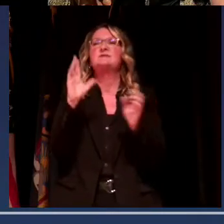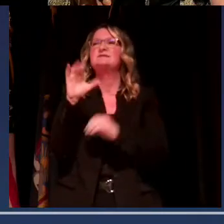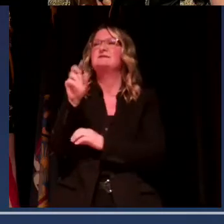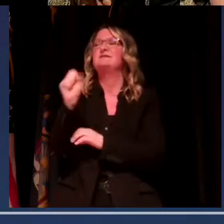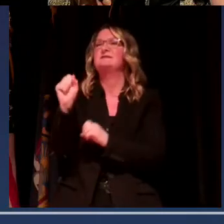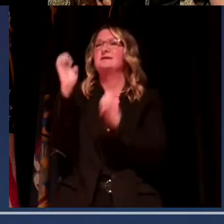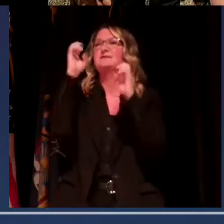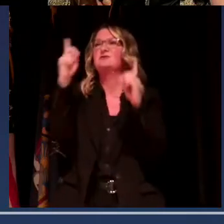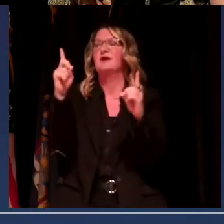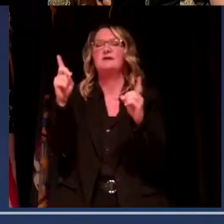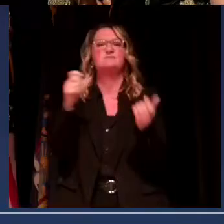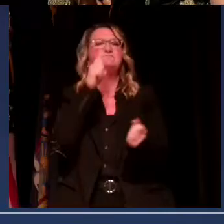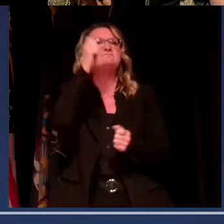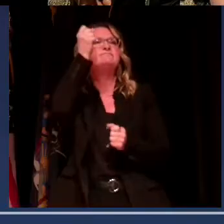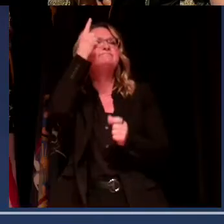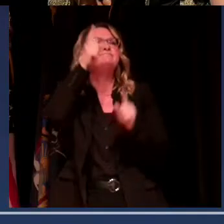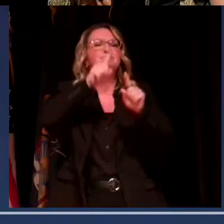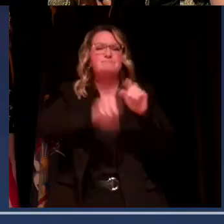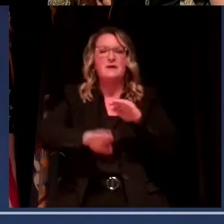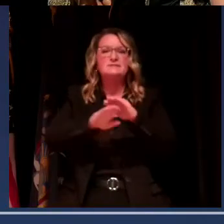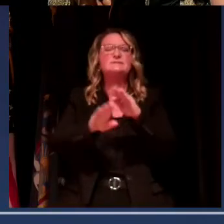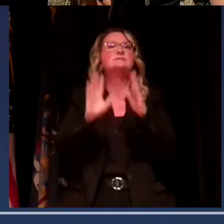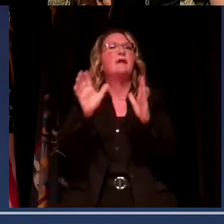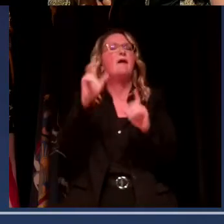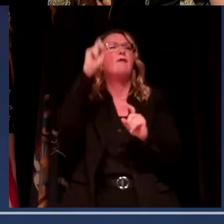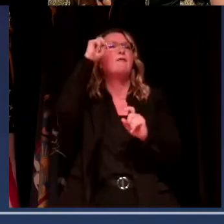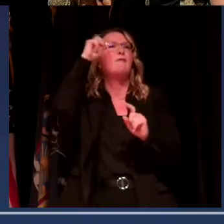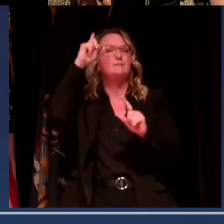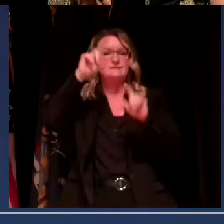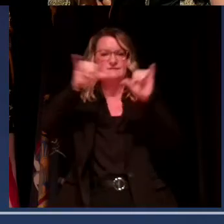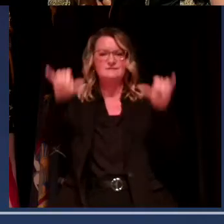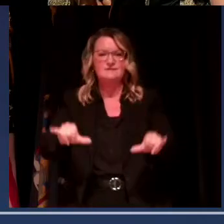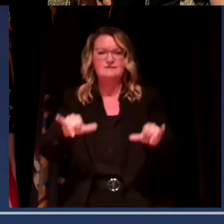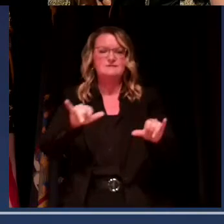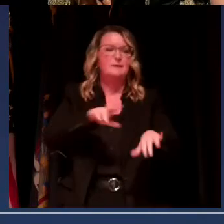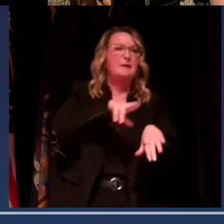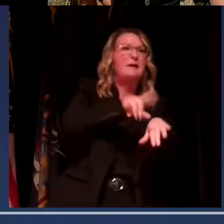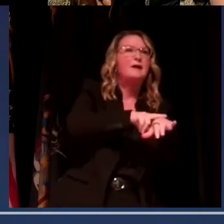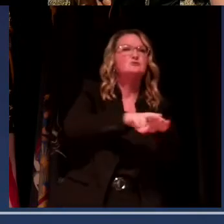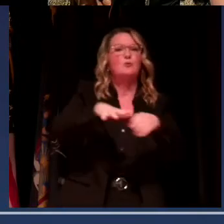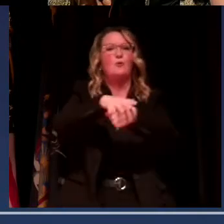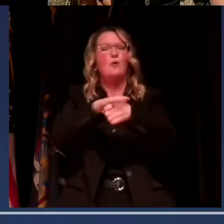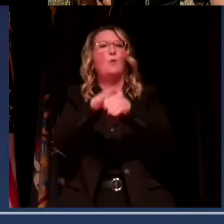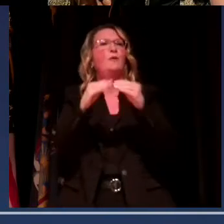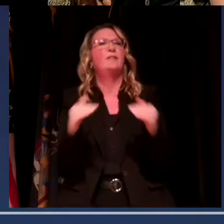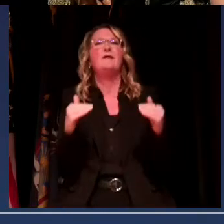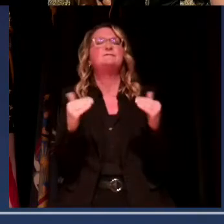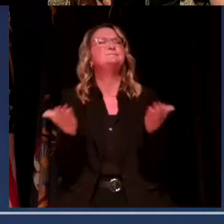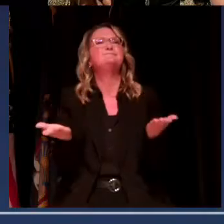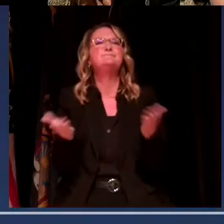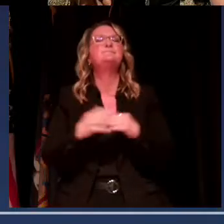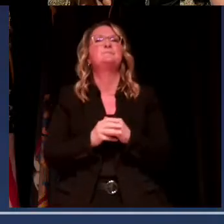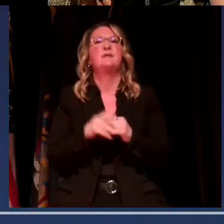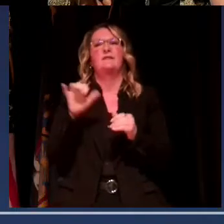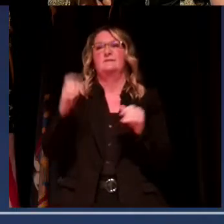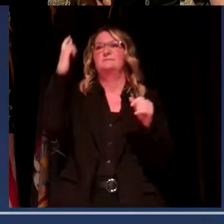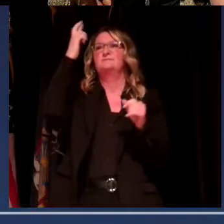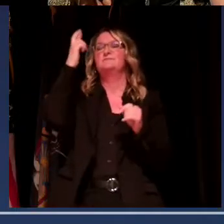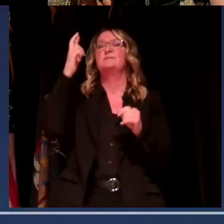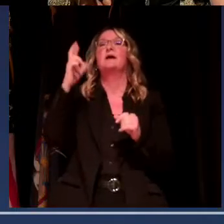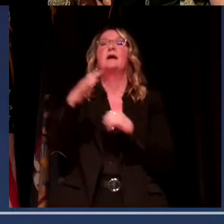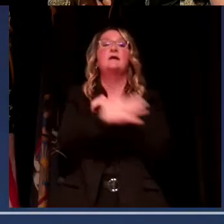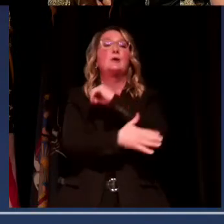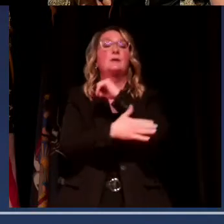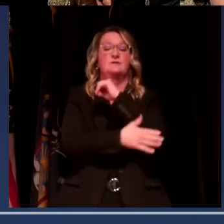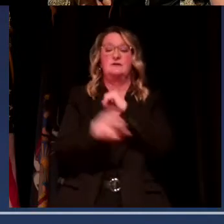they lack a basic understanding of our system of government, both at the national and local levels. That is why the Erie County